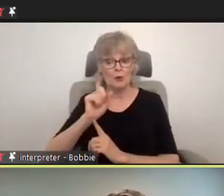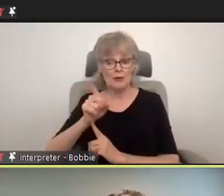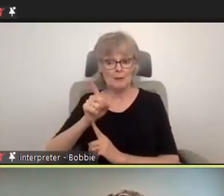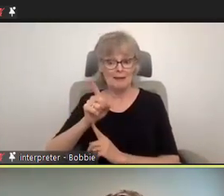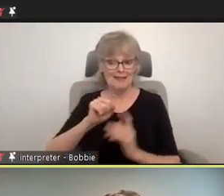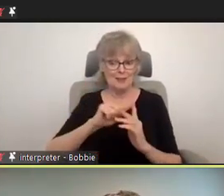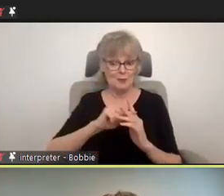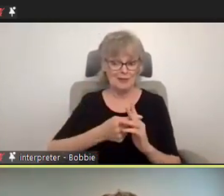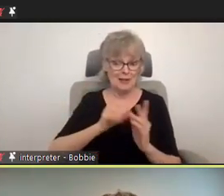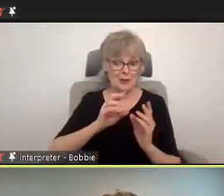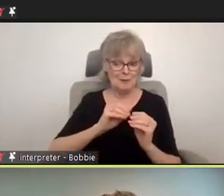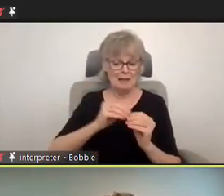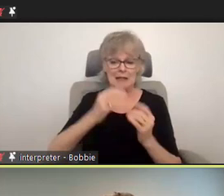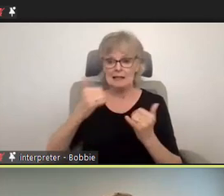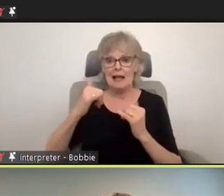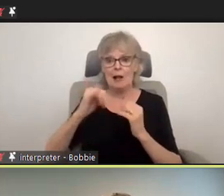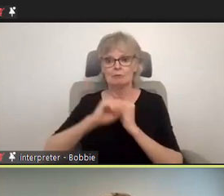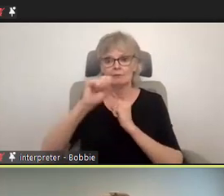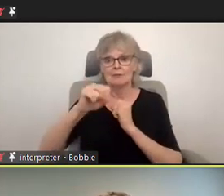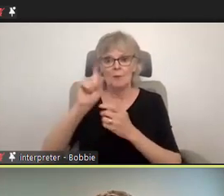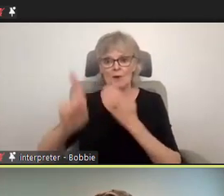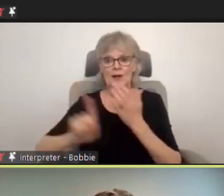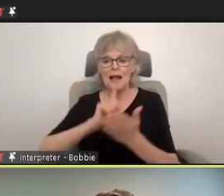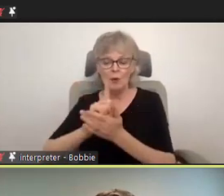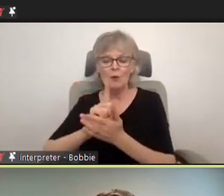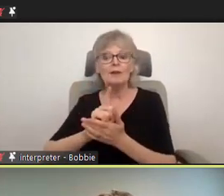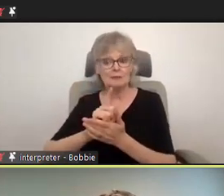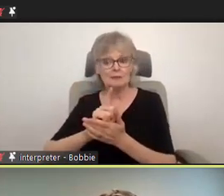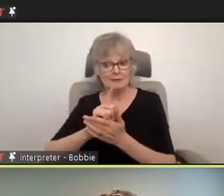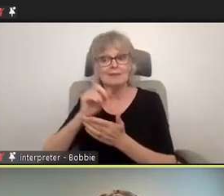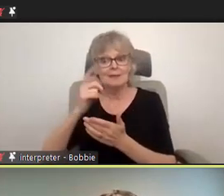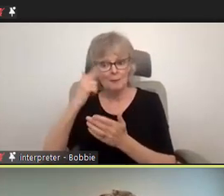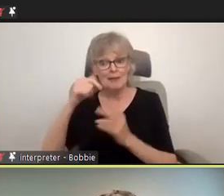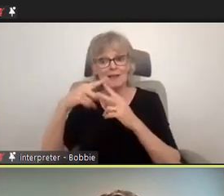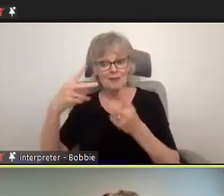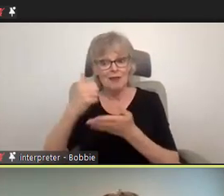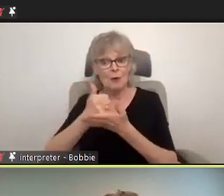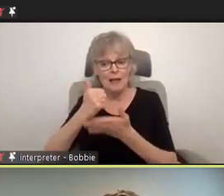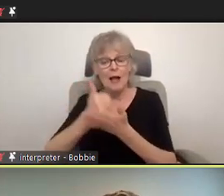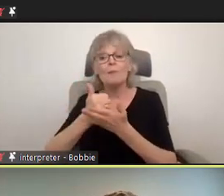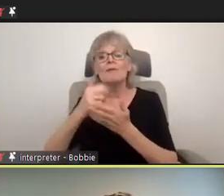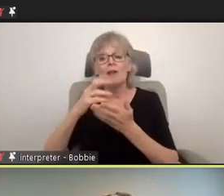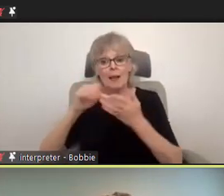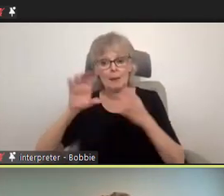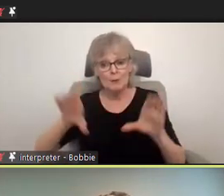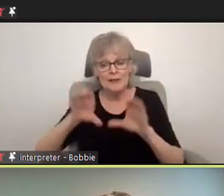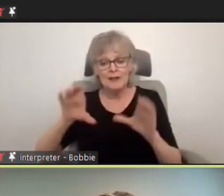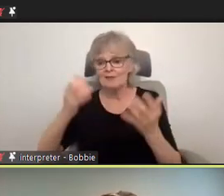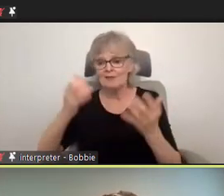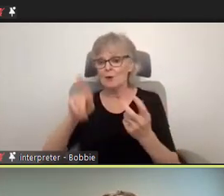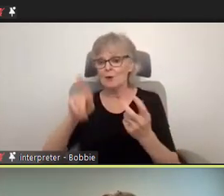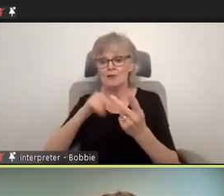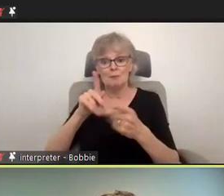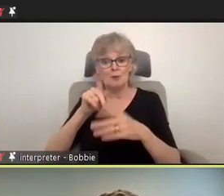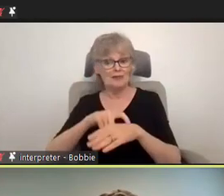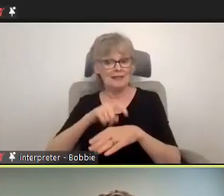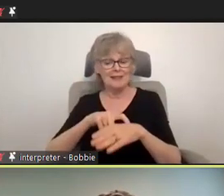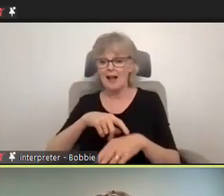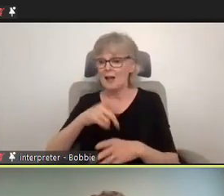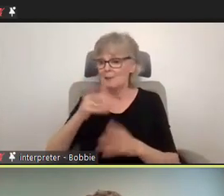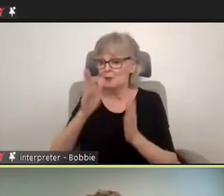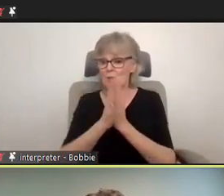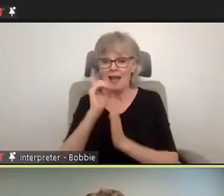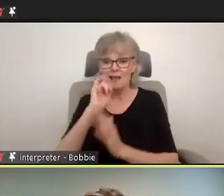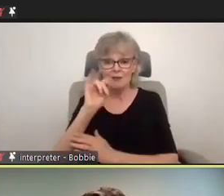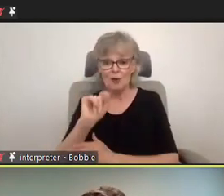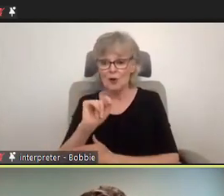because we were finding that they were so helpful and productive. So if you don't already have something like that, now is the perfect time to ask for it. Again, very hard to say no to